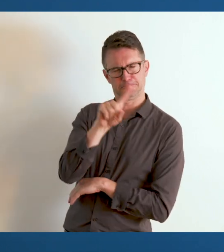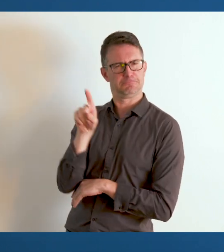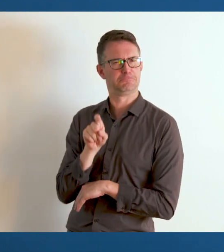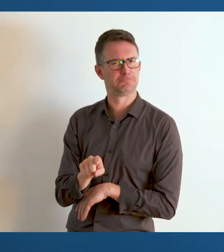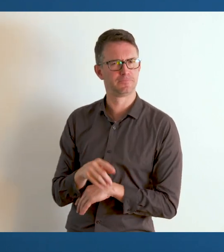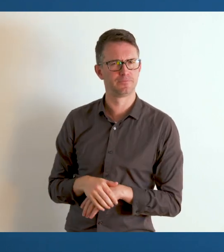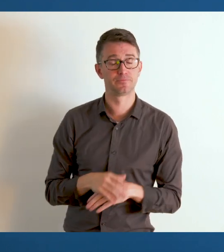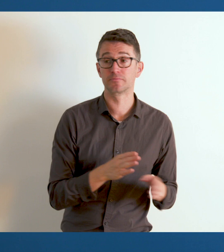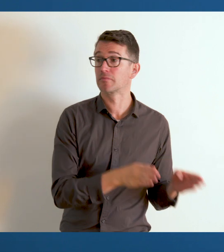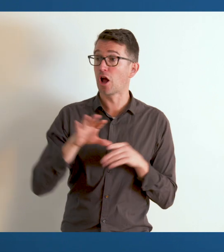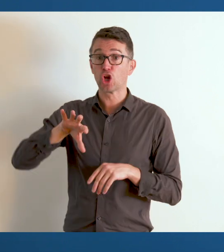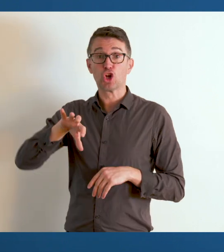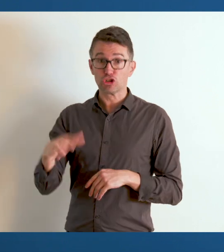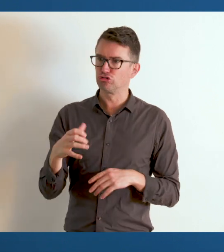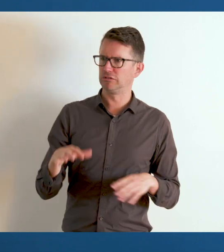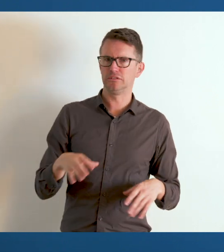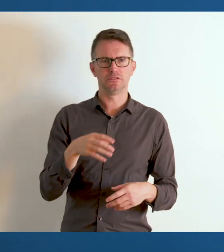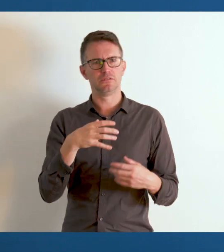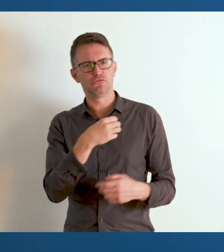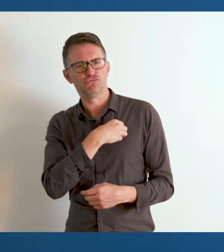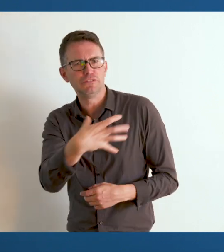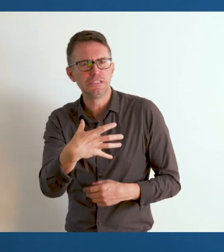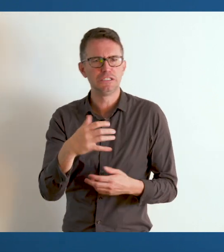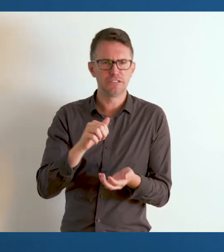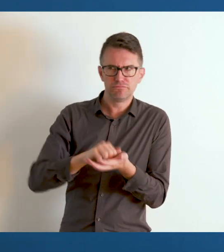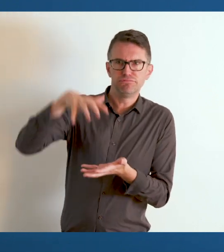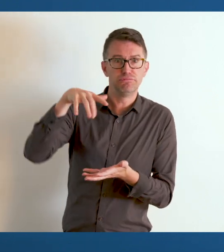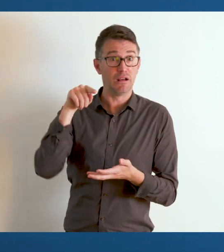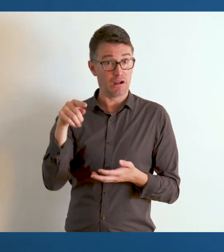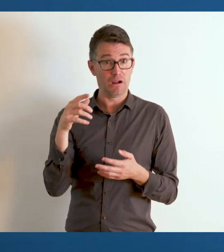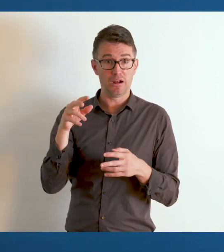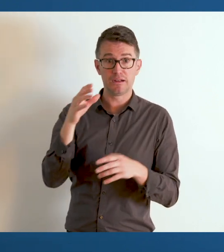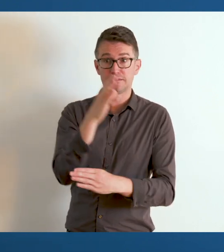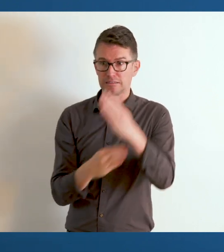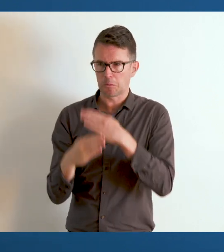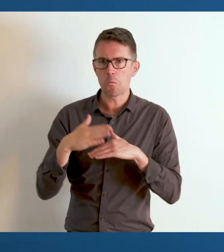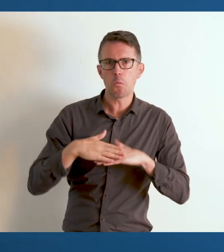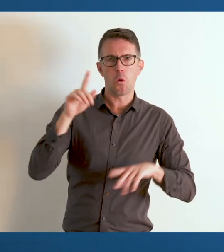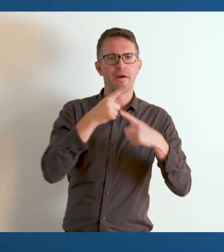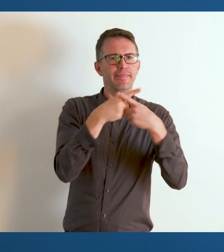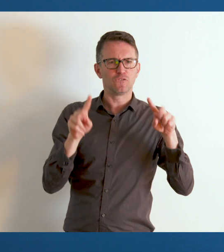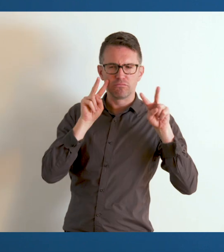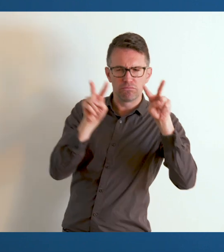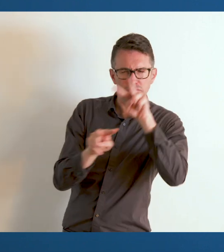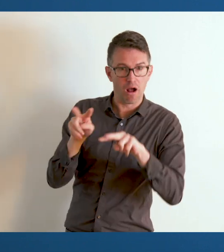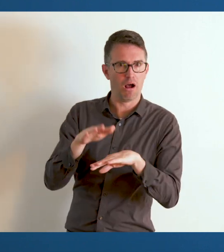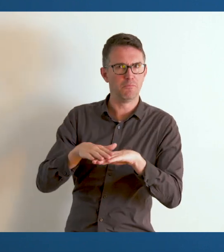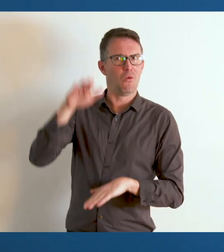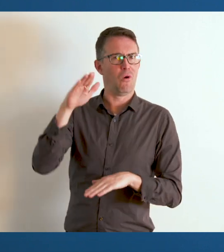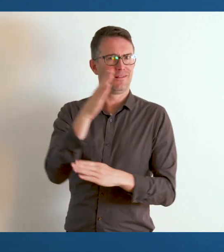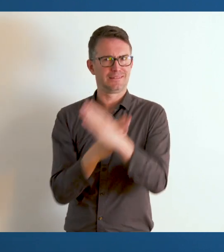in high-income countries that approached disability more through a social model, and I'll talk a little bit more about that